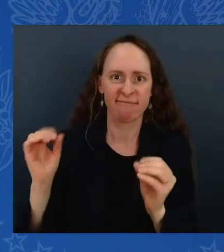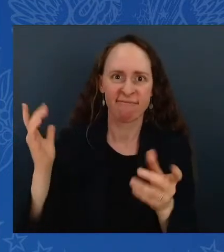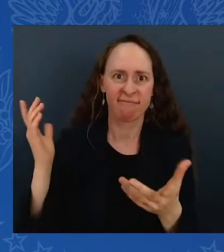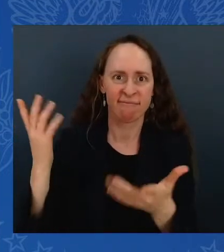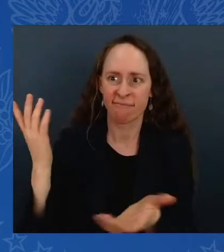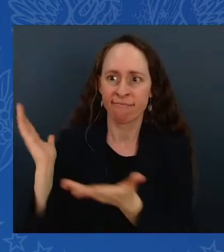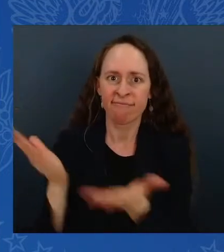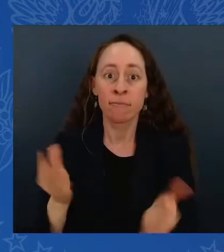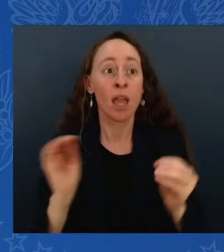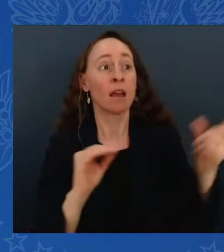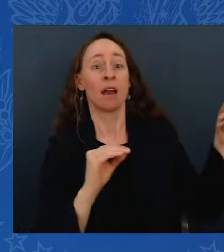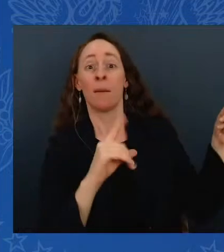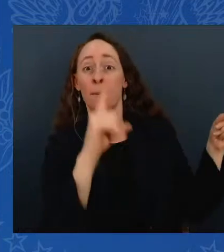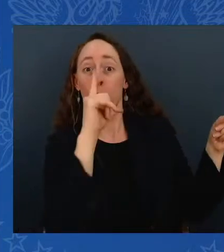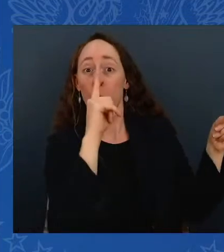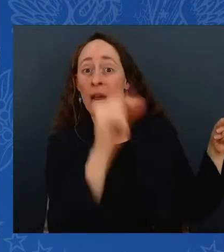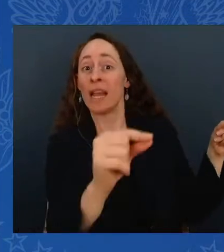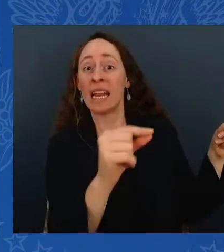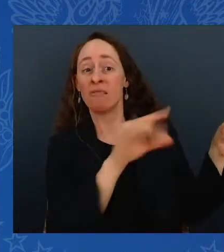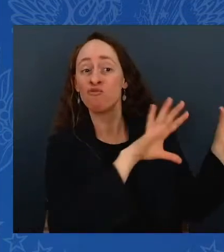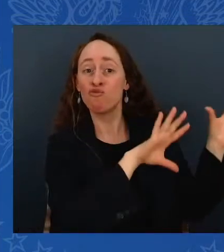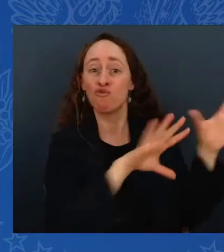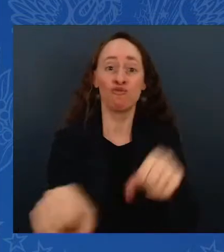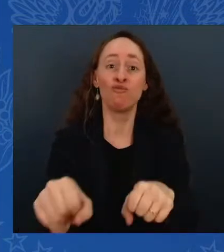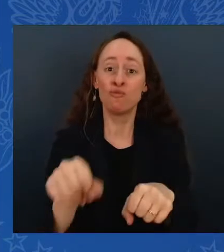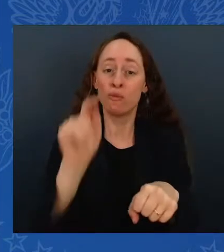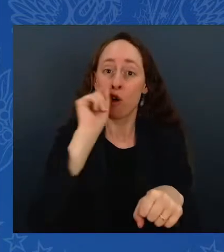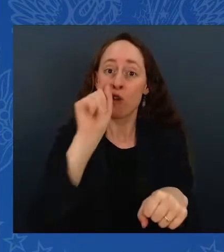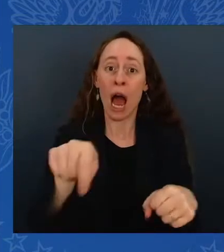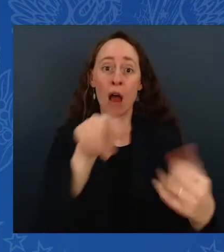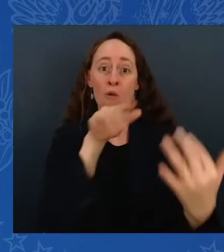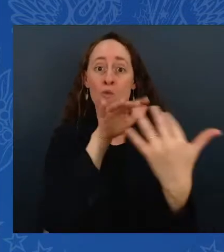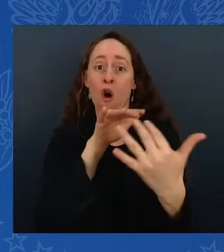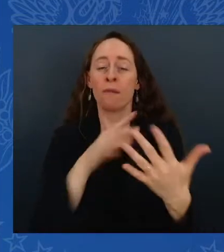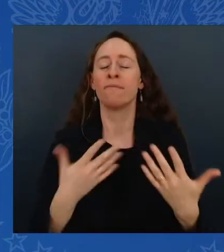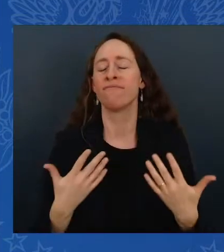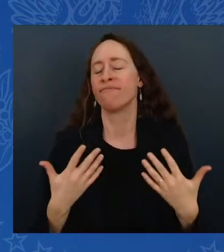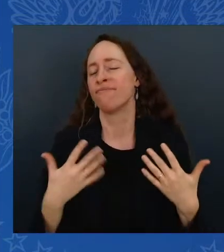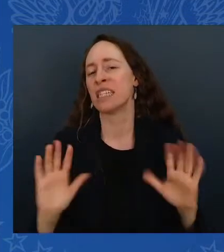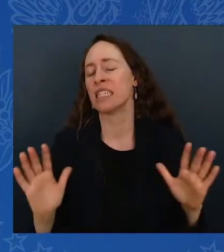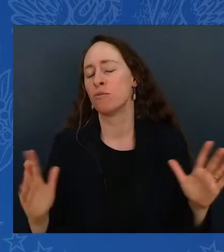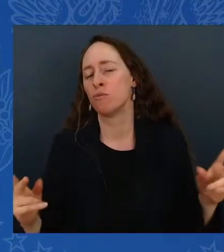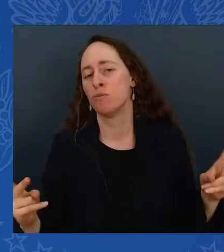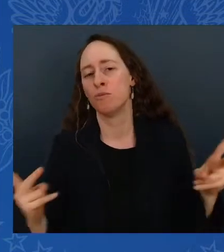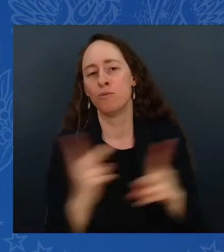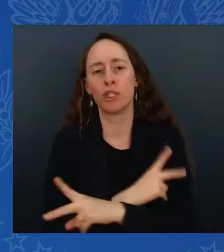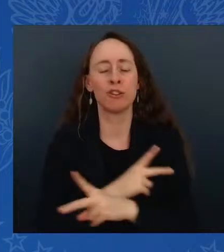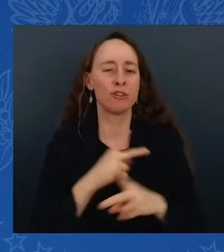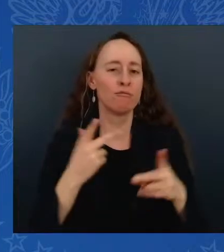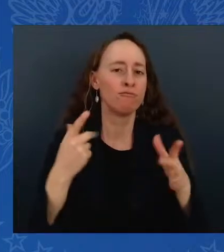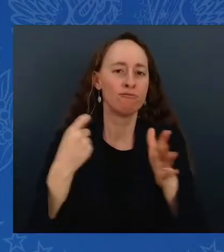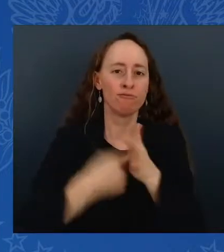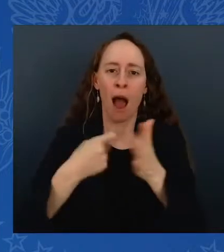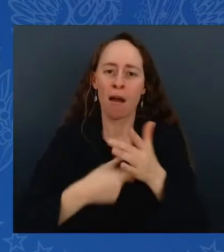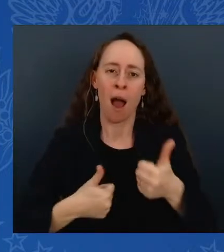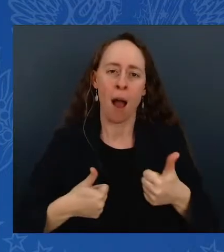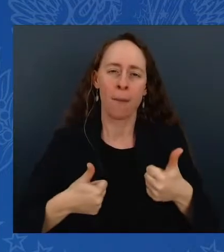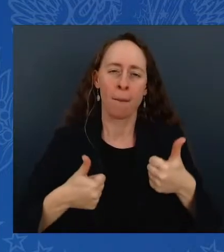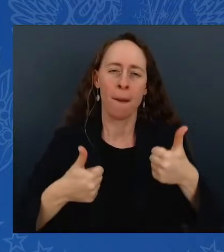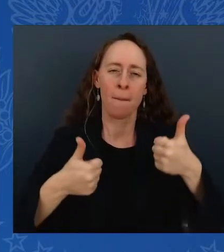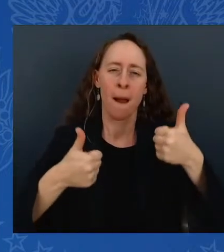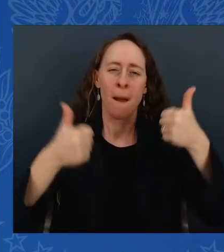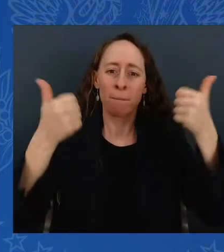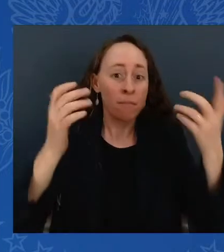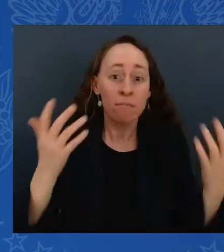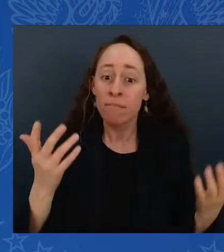energy prices soaring around the world. So we immediately brought together business and labor to fix the problem of broken supply chains and